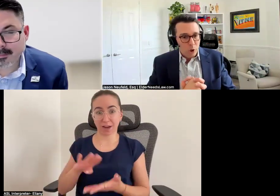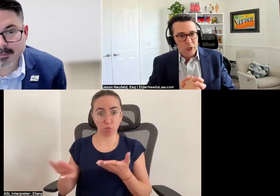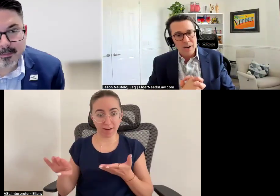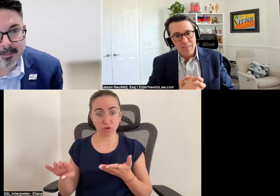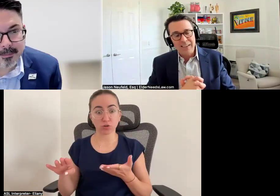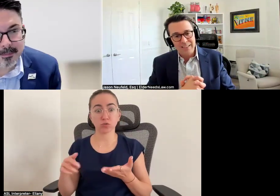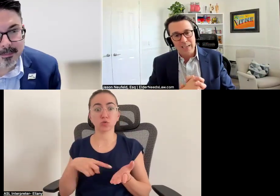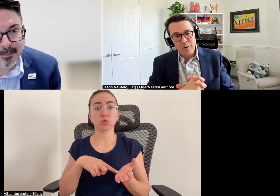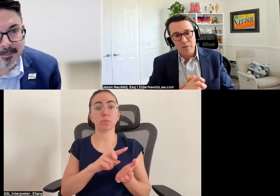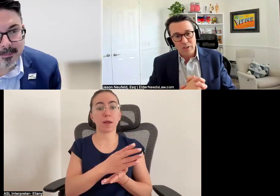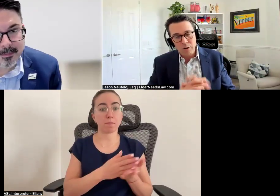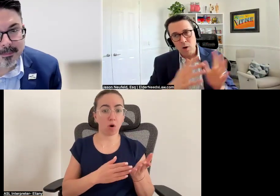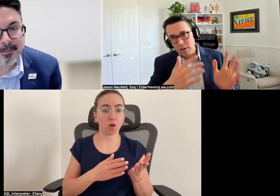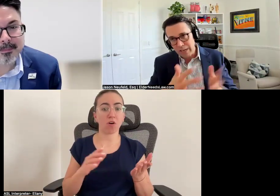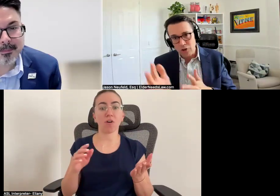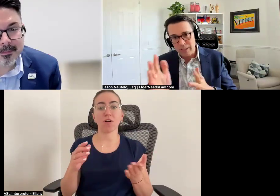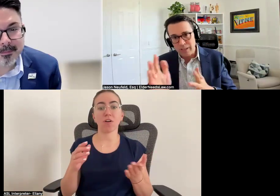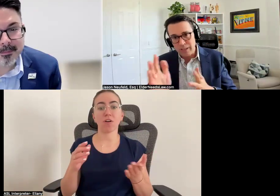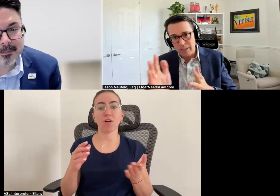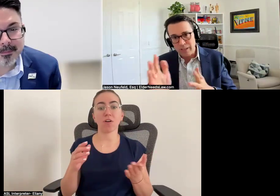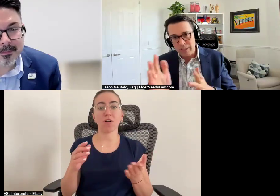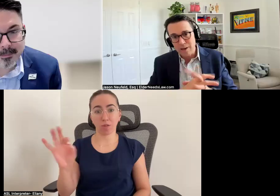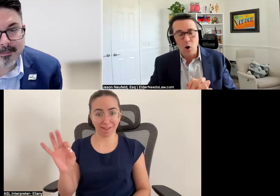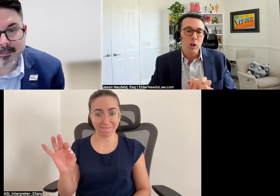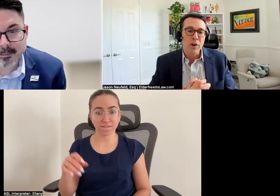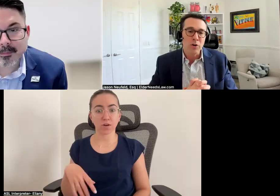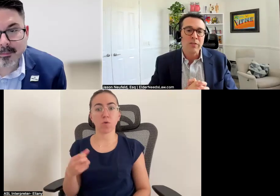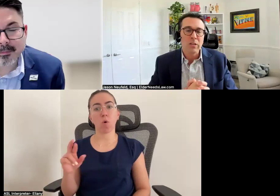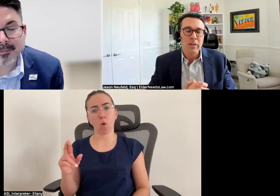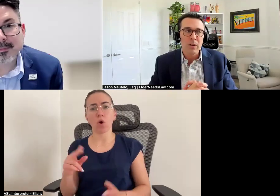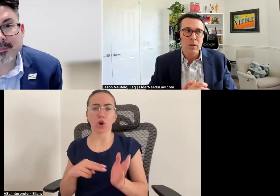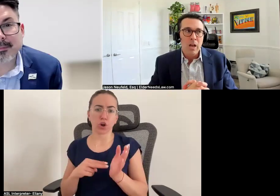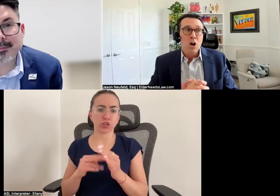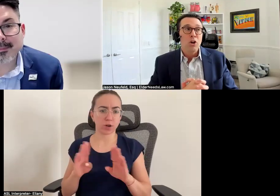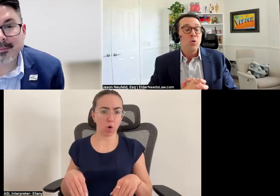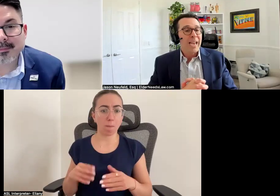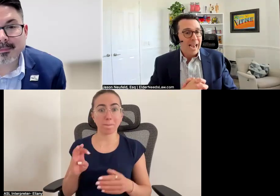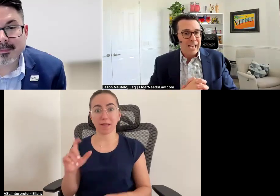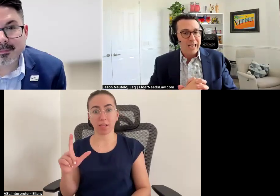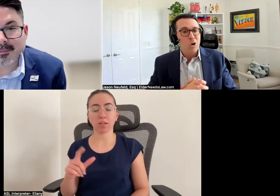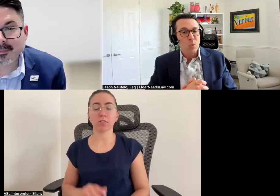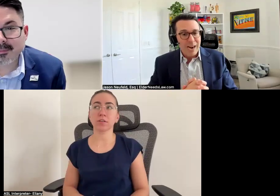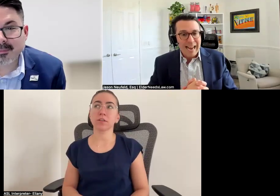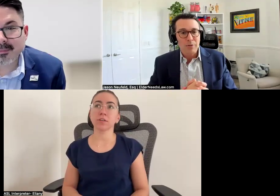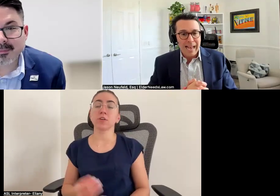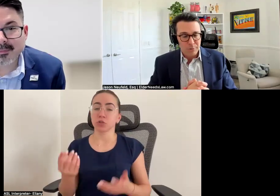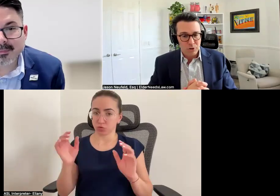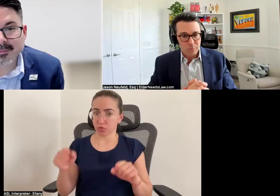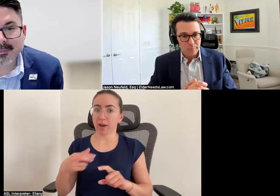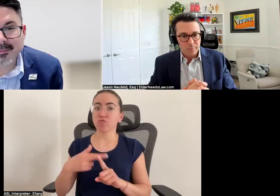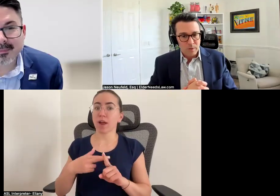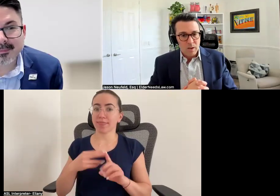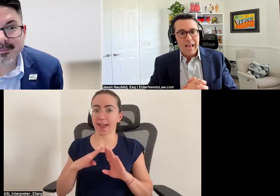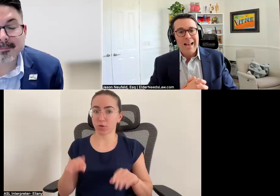for a portion of that assisted living facility, or essentially nearly all of the nursing facility bill, you can rent out the